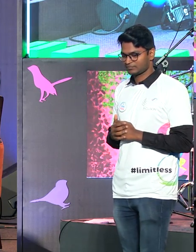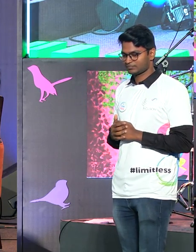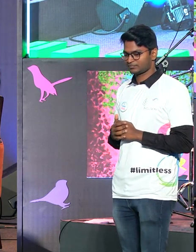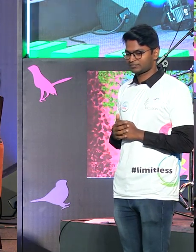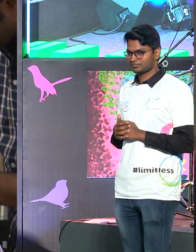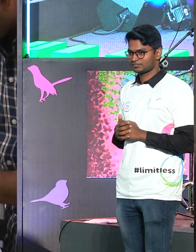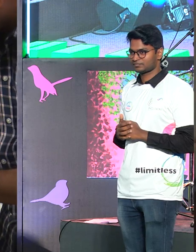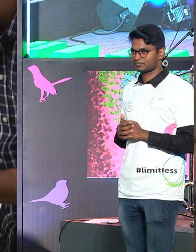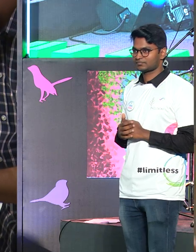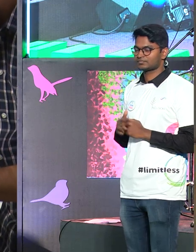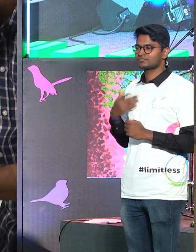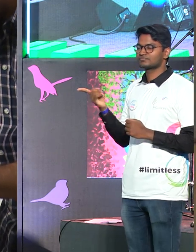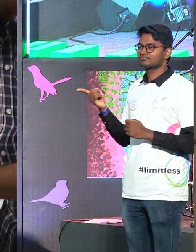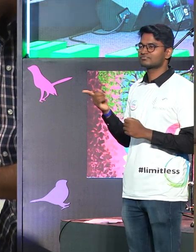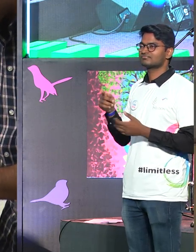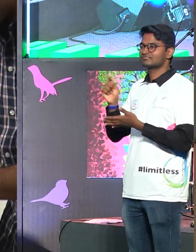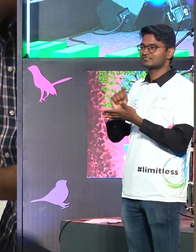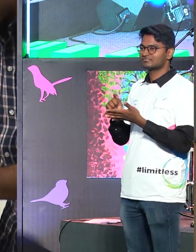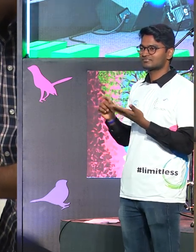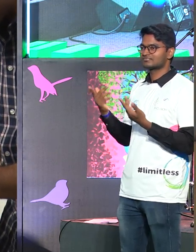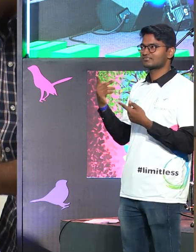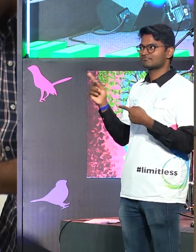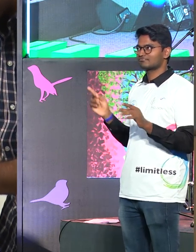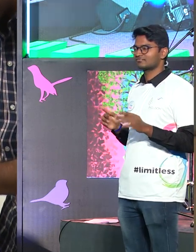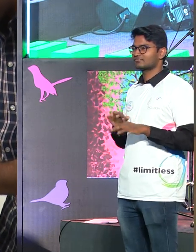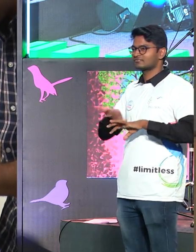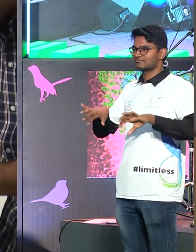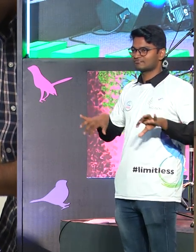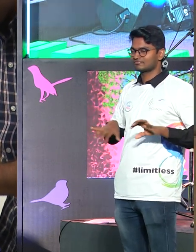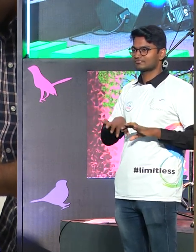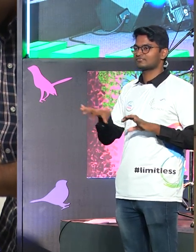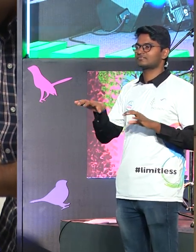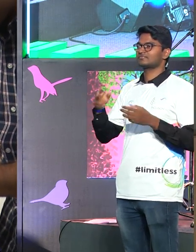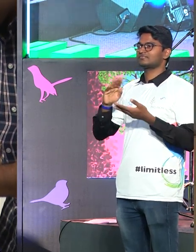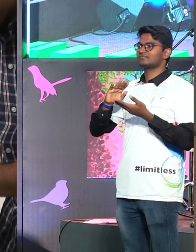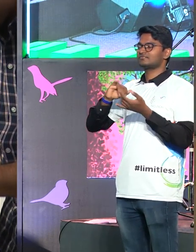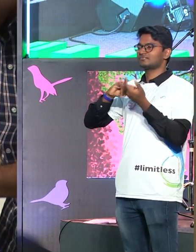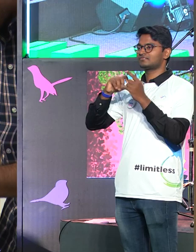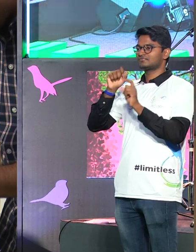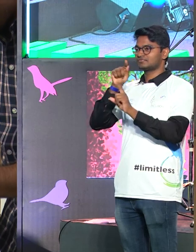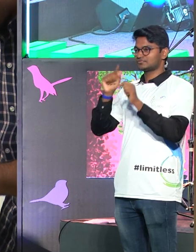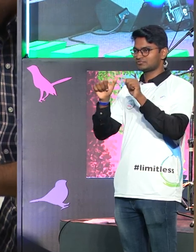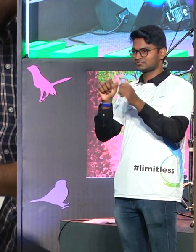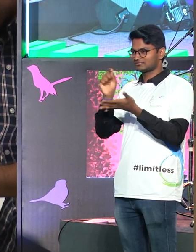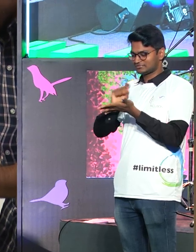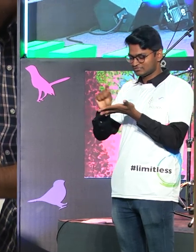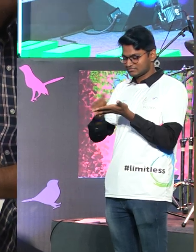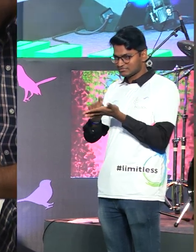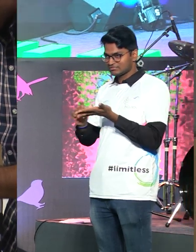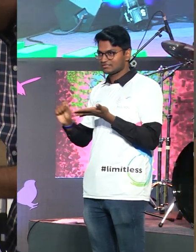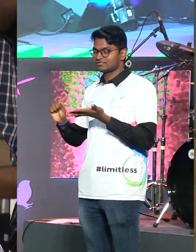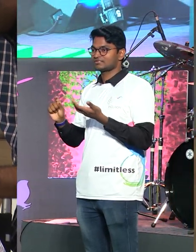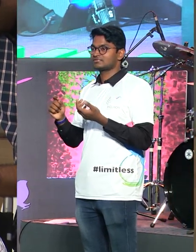you have done so many diverse roles and films and writing and all of